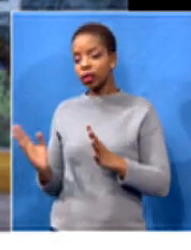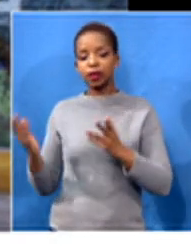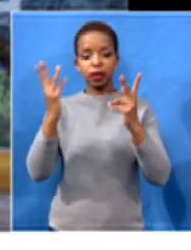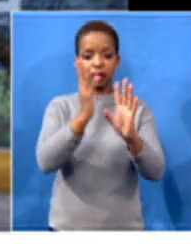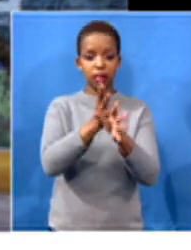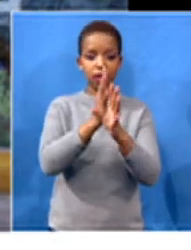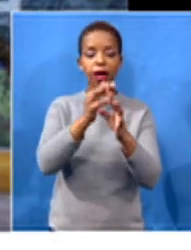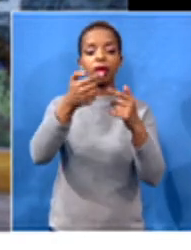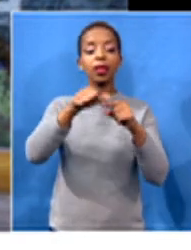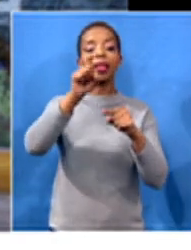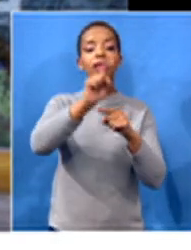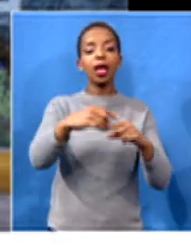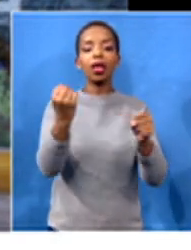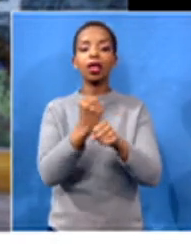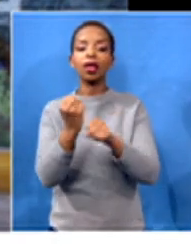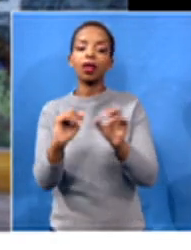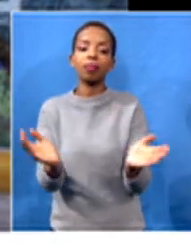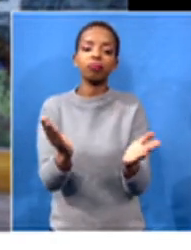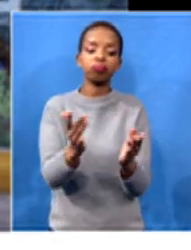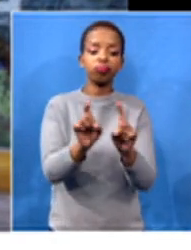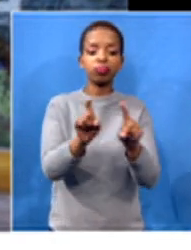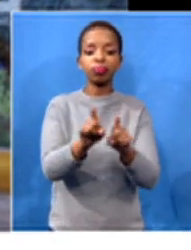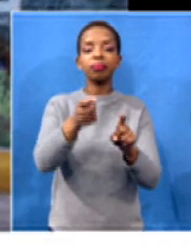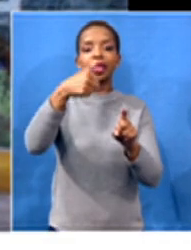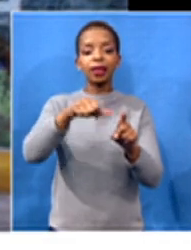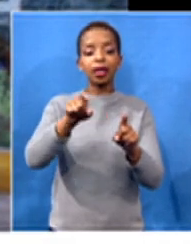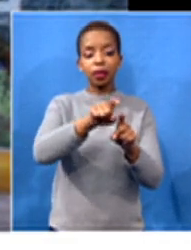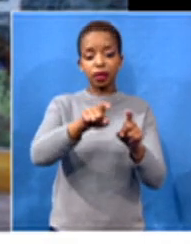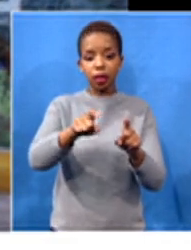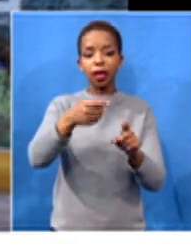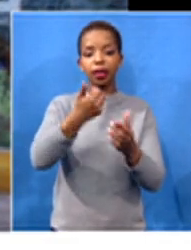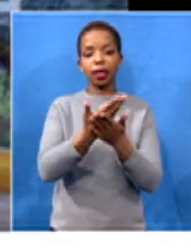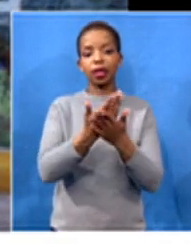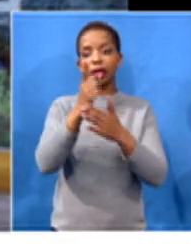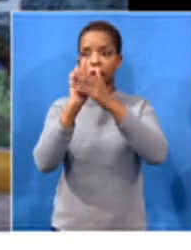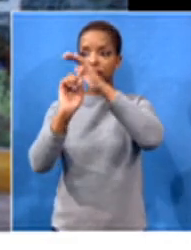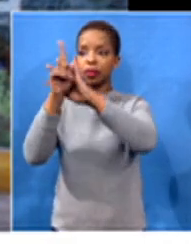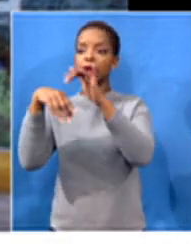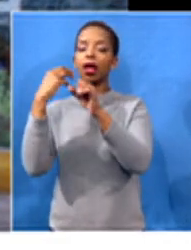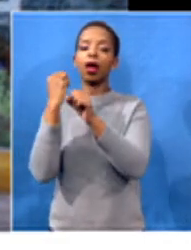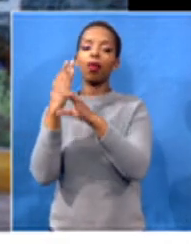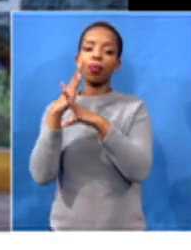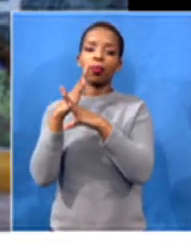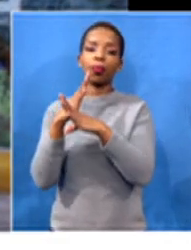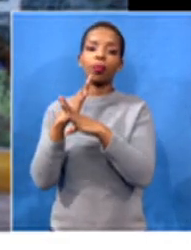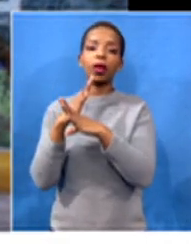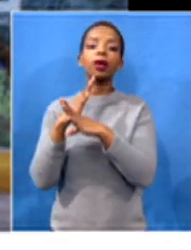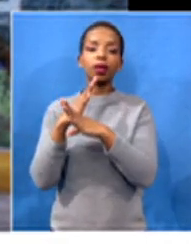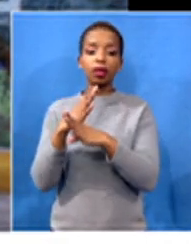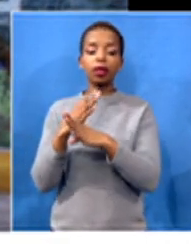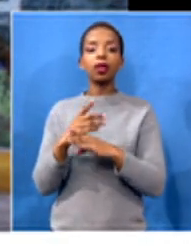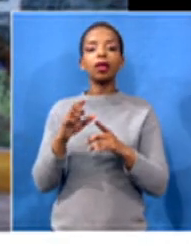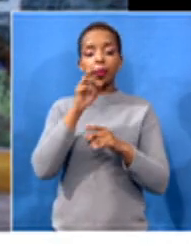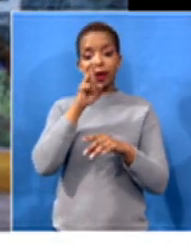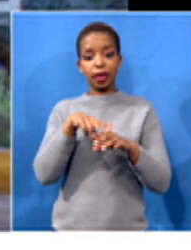to motivate them. It's not that type of thing isn't unheard of internationally. So that's the first area is the whole